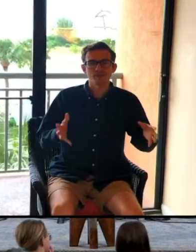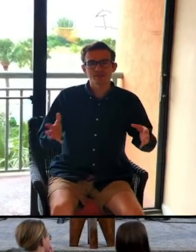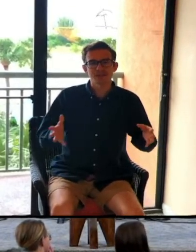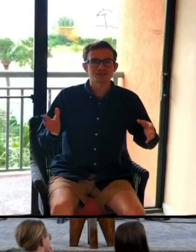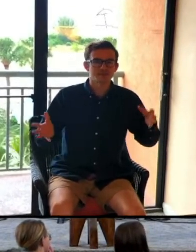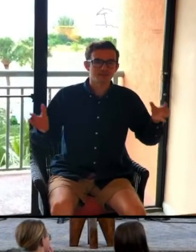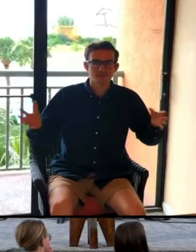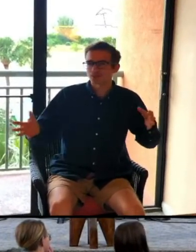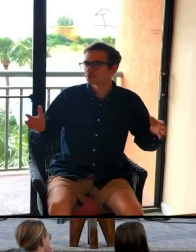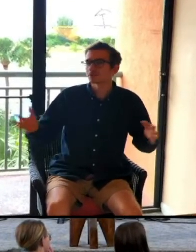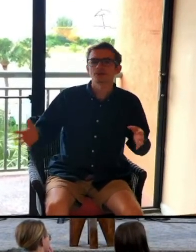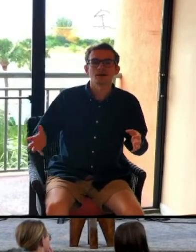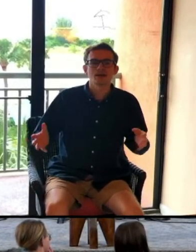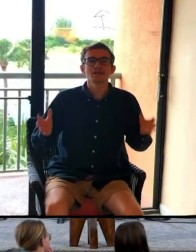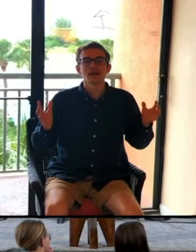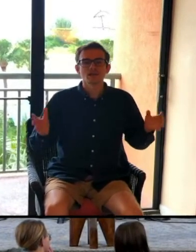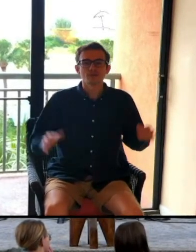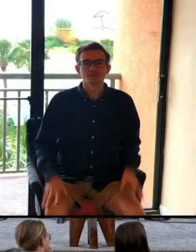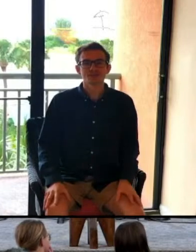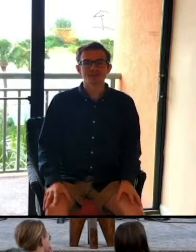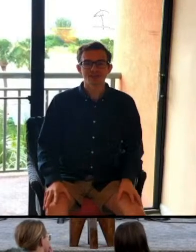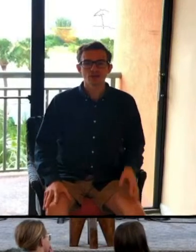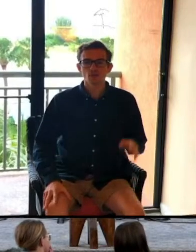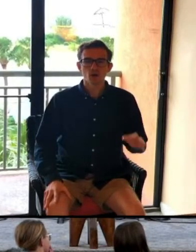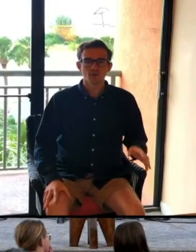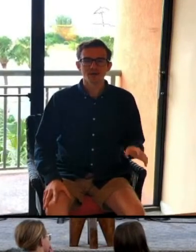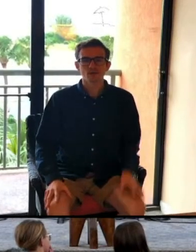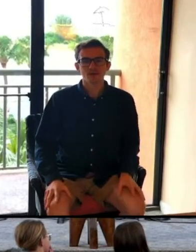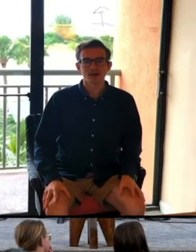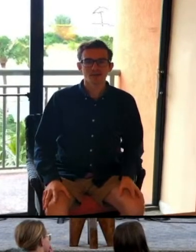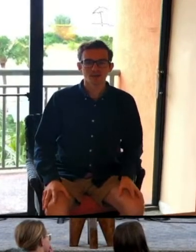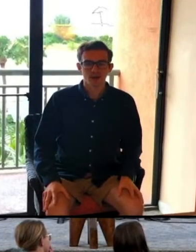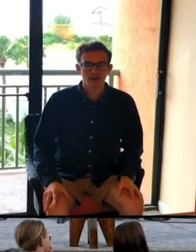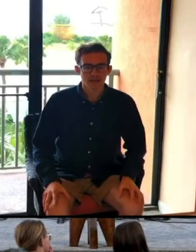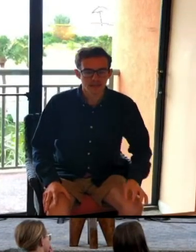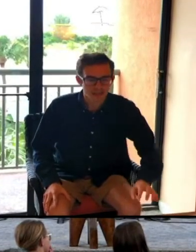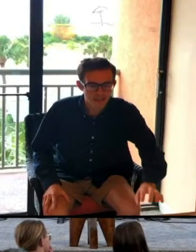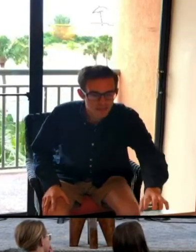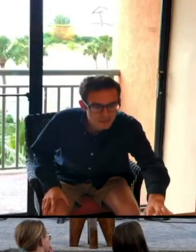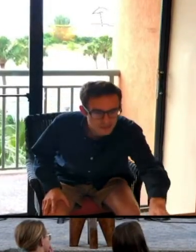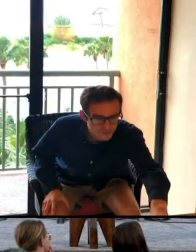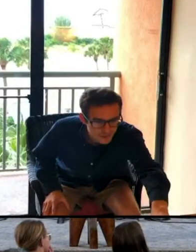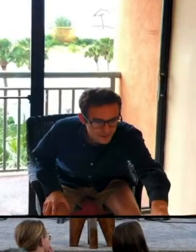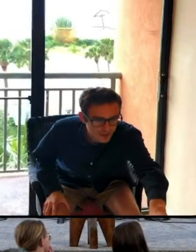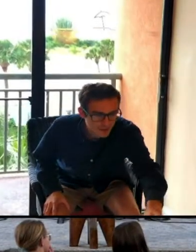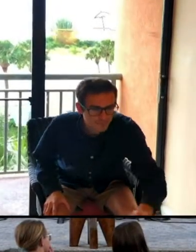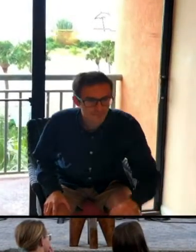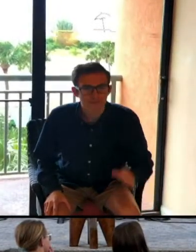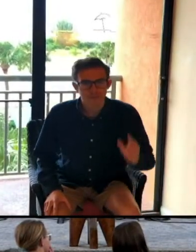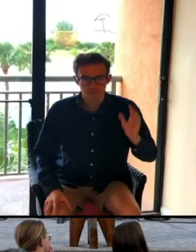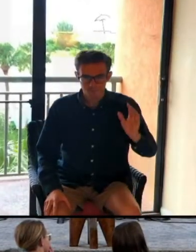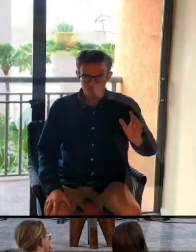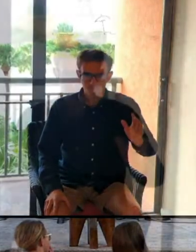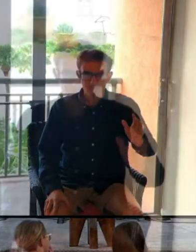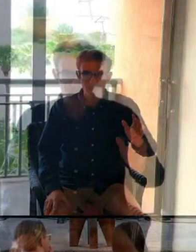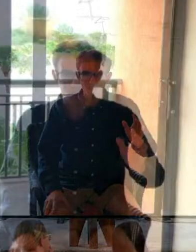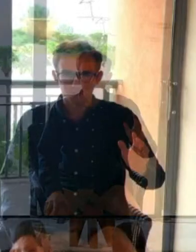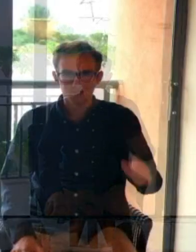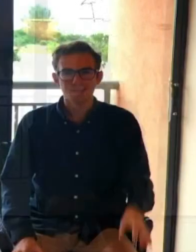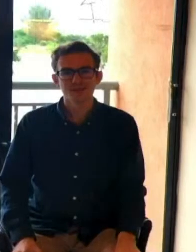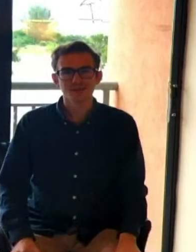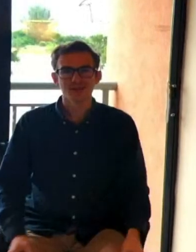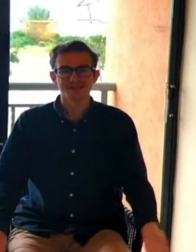out the building as the renovations are done, and you can just see what we have going on there in Superior.